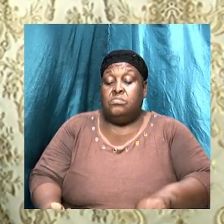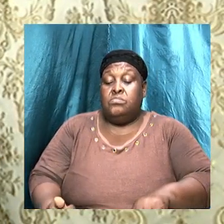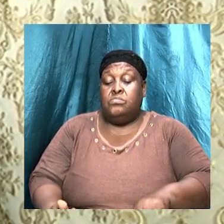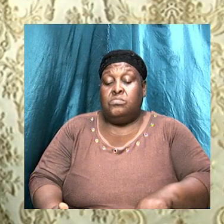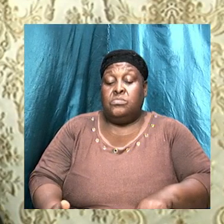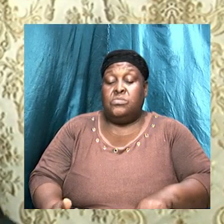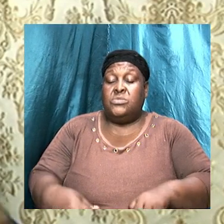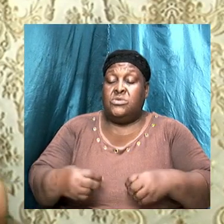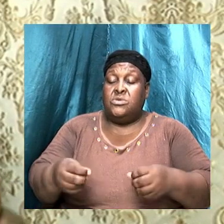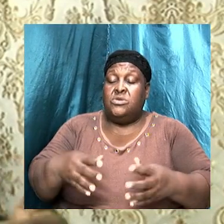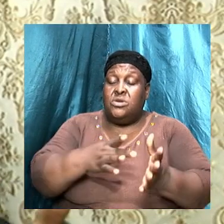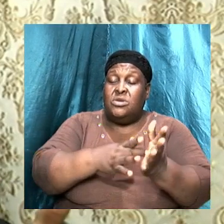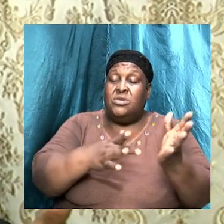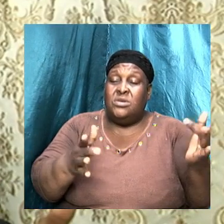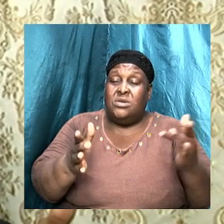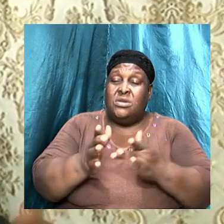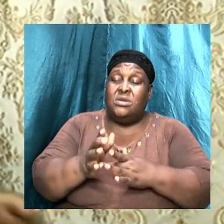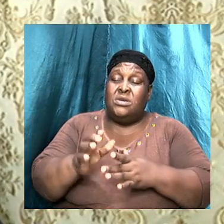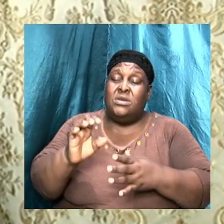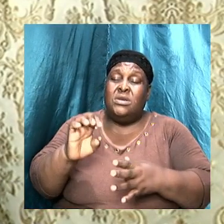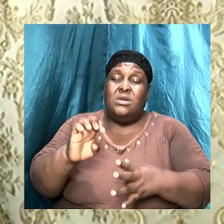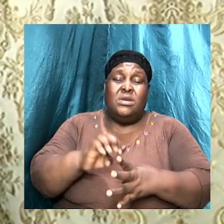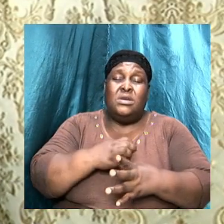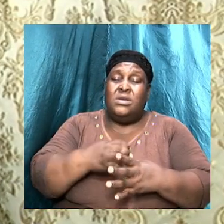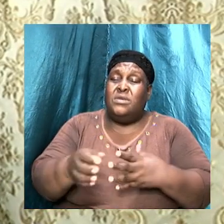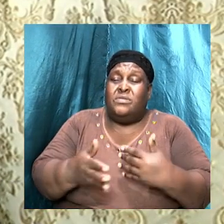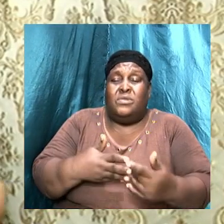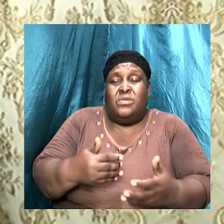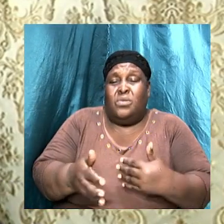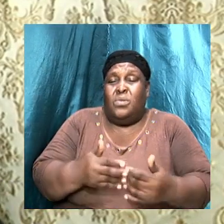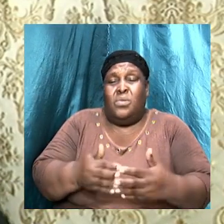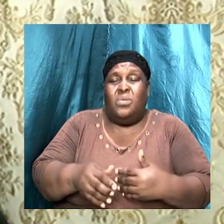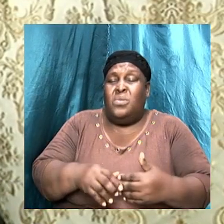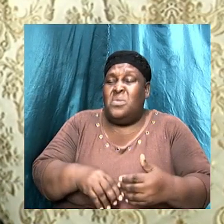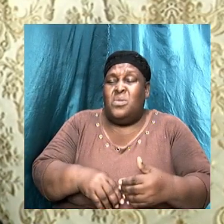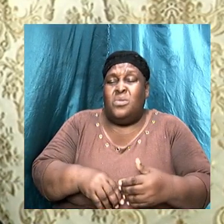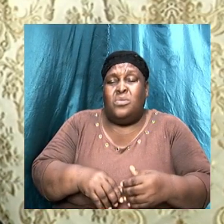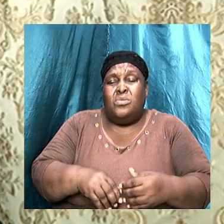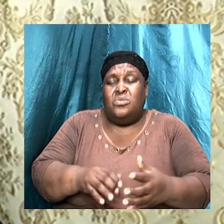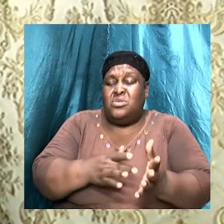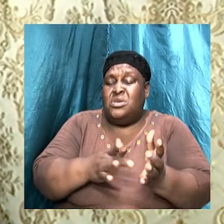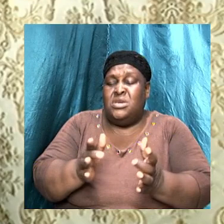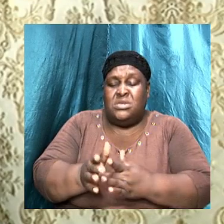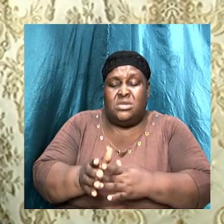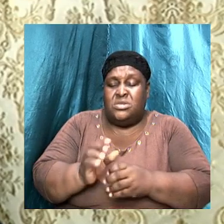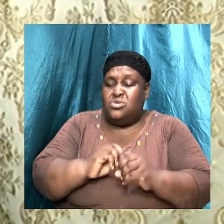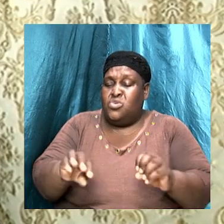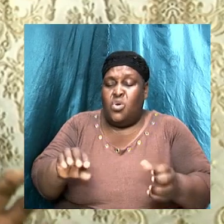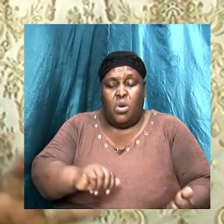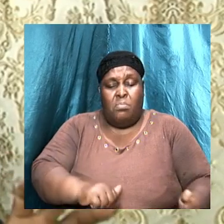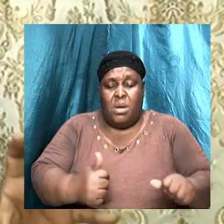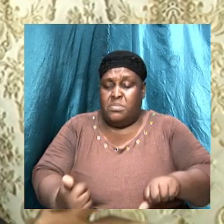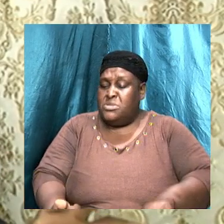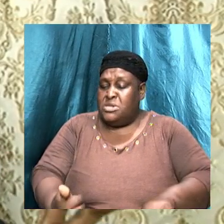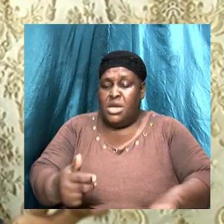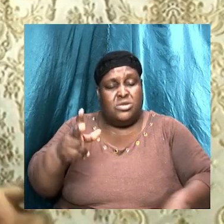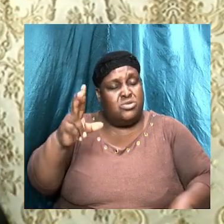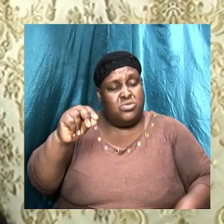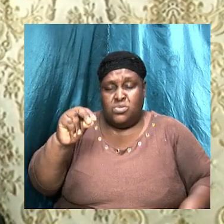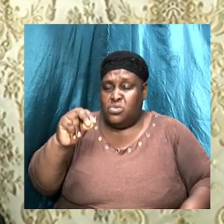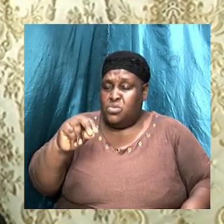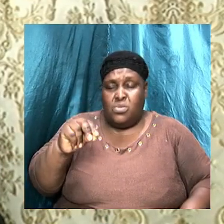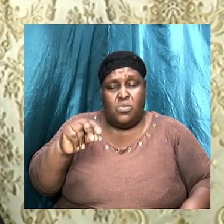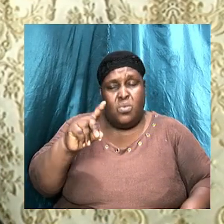to Jesus, even though he did not baptize any because the disciples, they carry out the baptism,